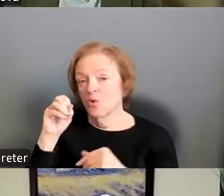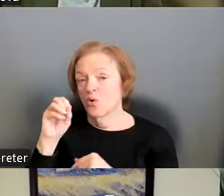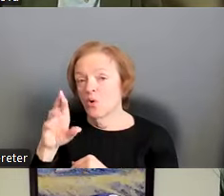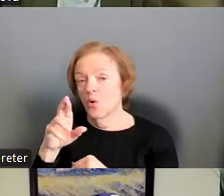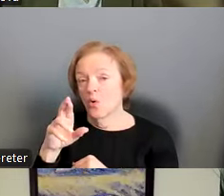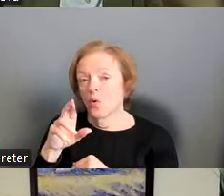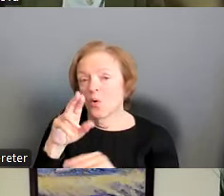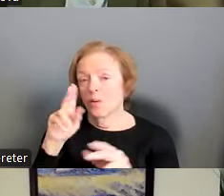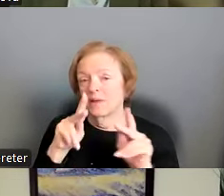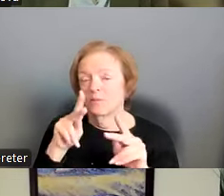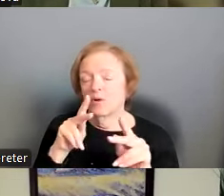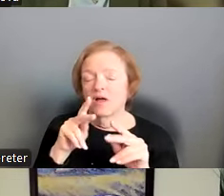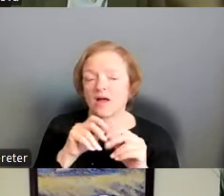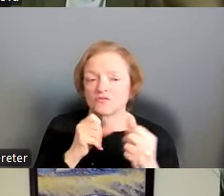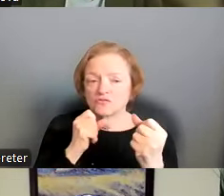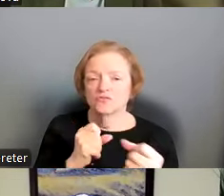significant cognitive disabilities.